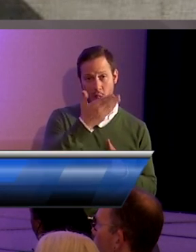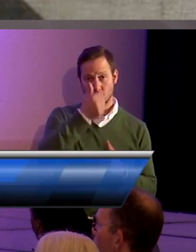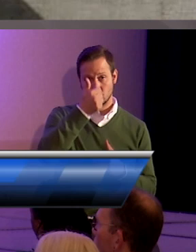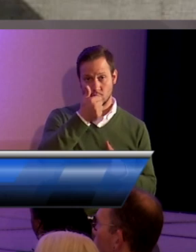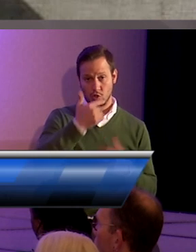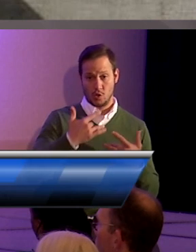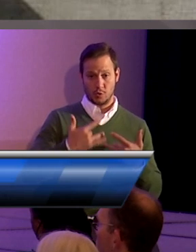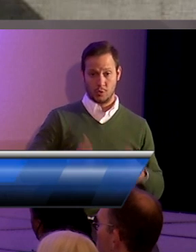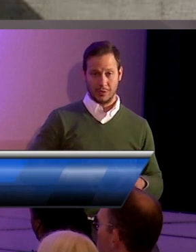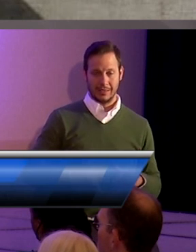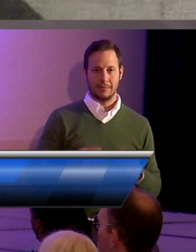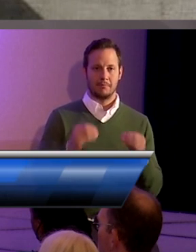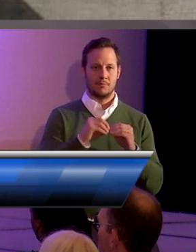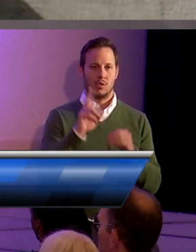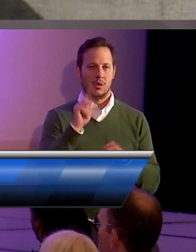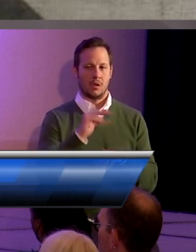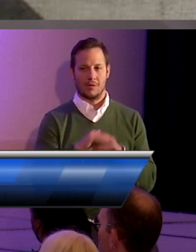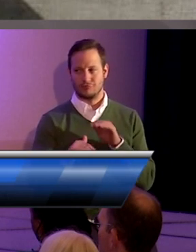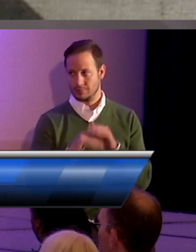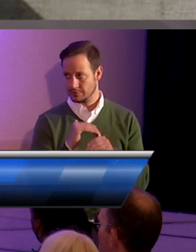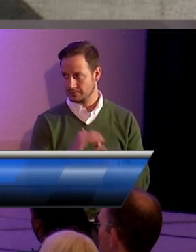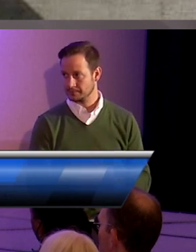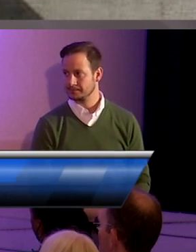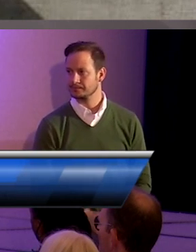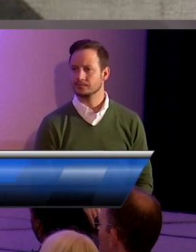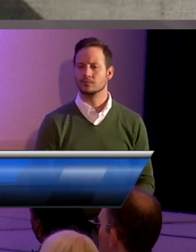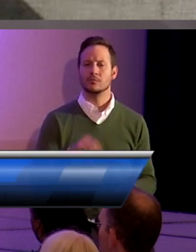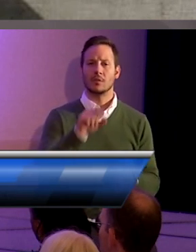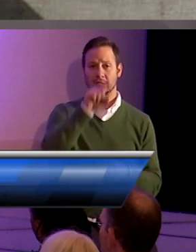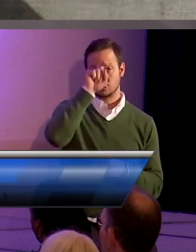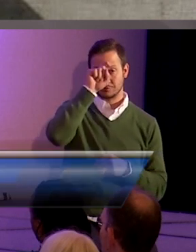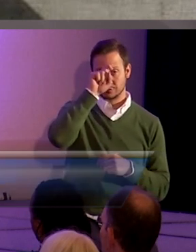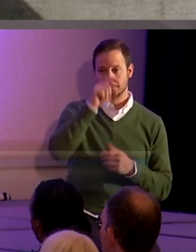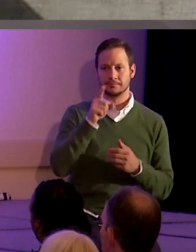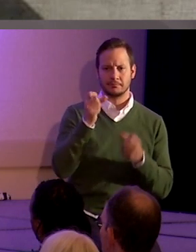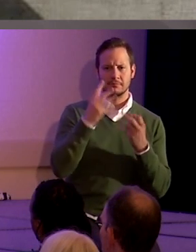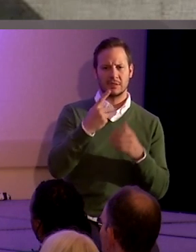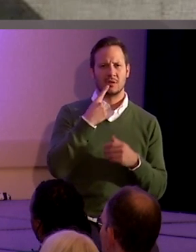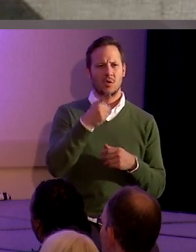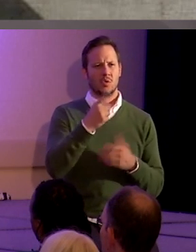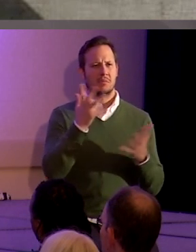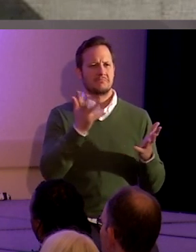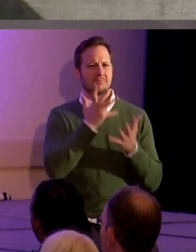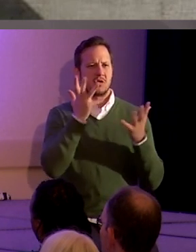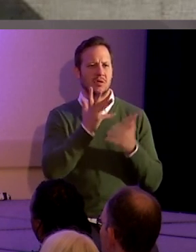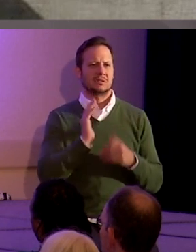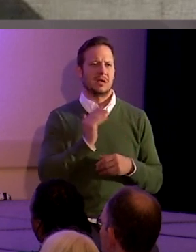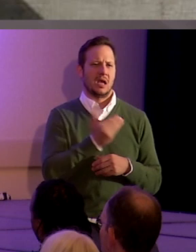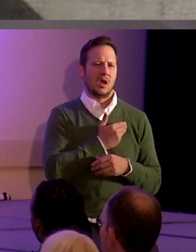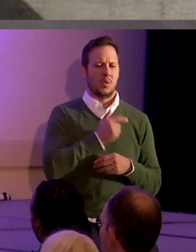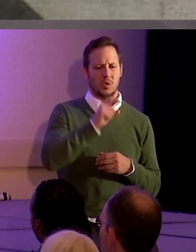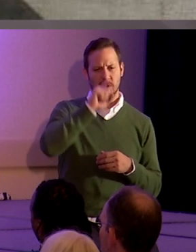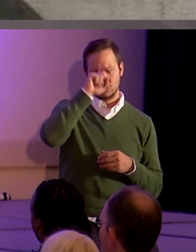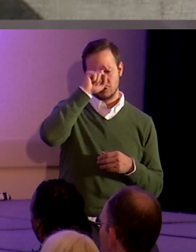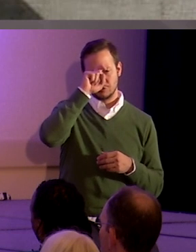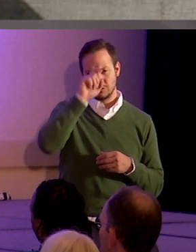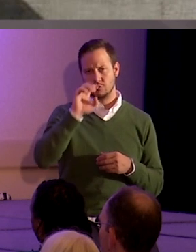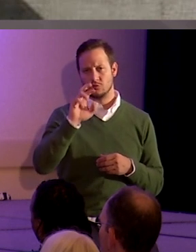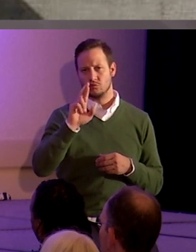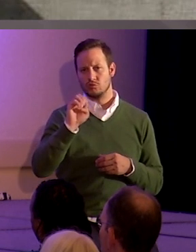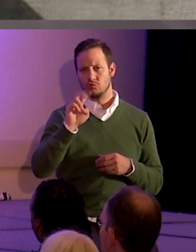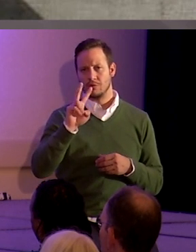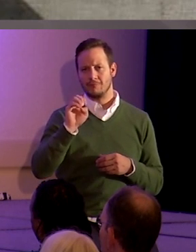For many Egyptians, Aliya Magda el-Mahdi was said to have embarrassed the Egyptian revolution. The Muslim Brotherhood did